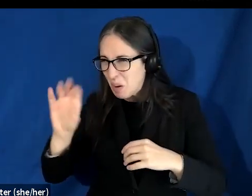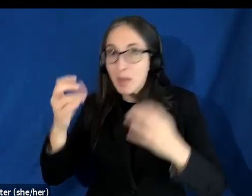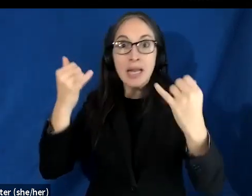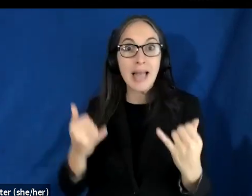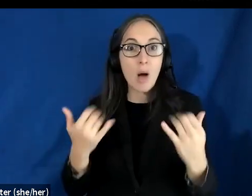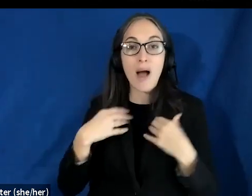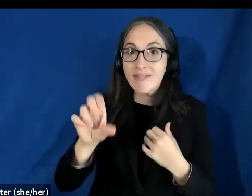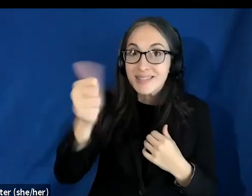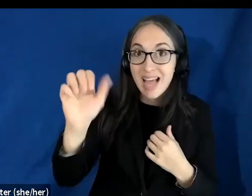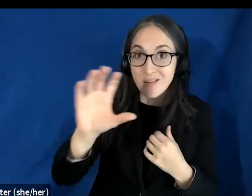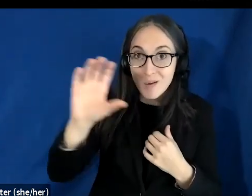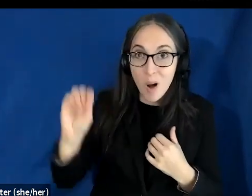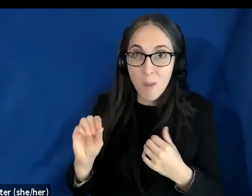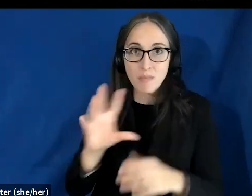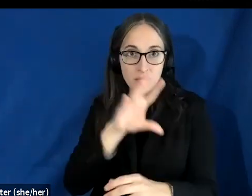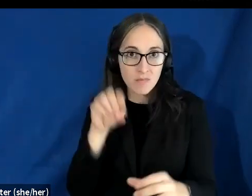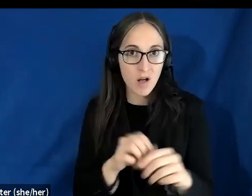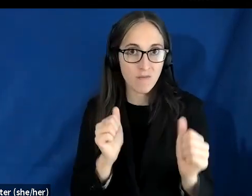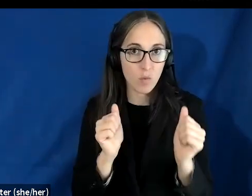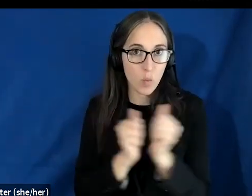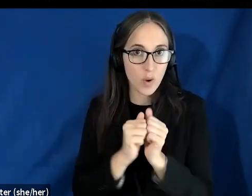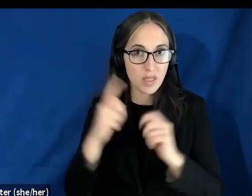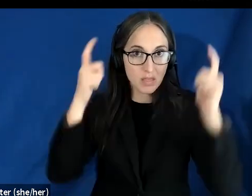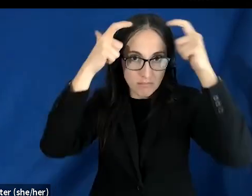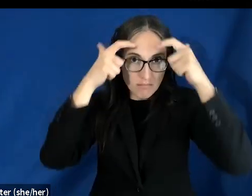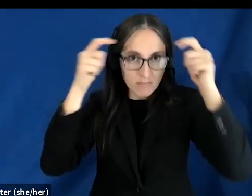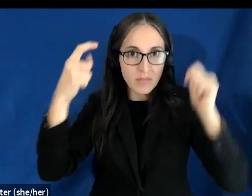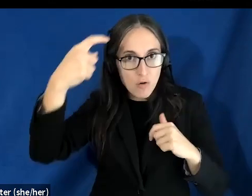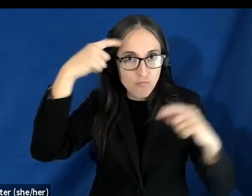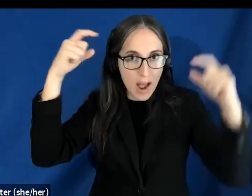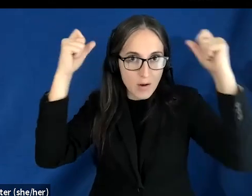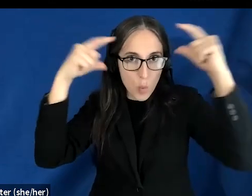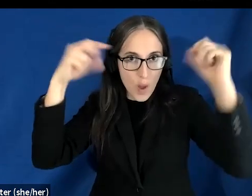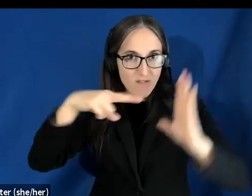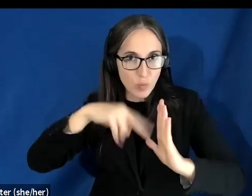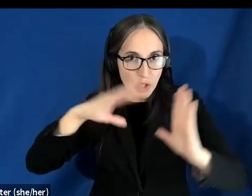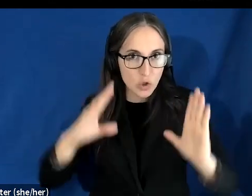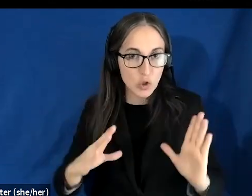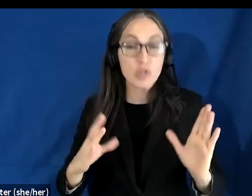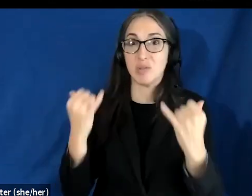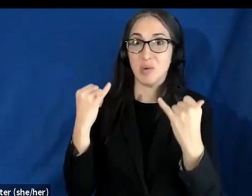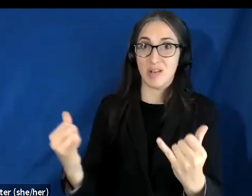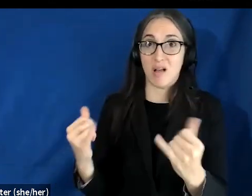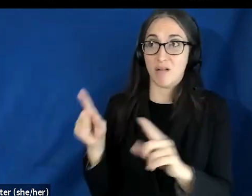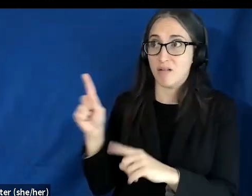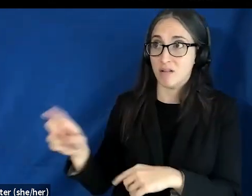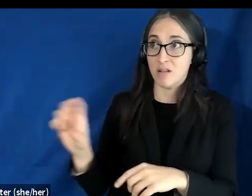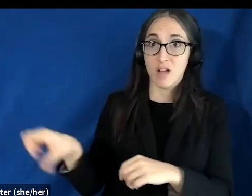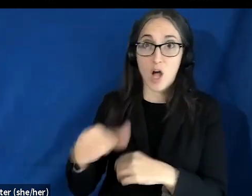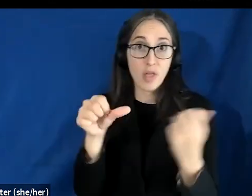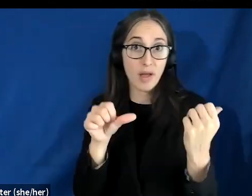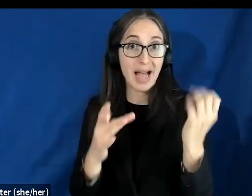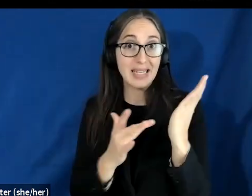now emerging other emerging pieces of technologies that leverage neurotechnology. So I